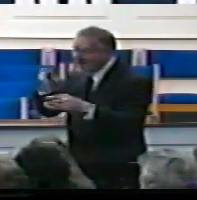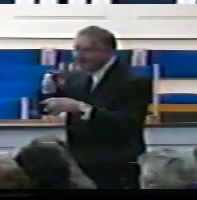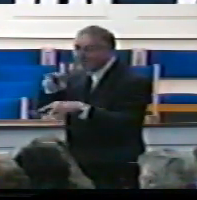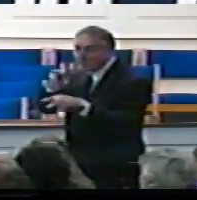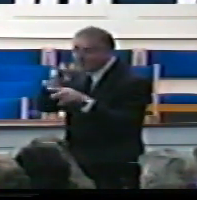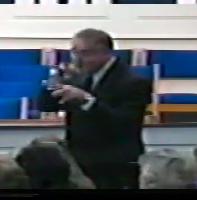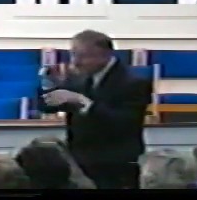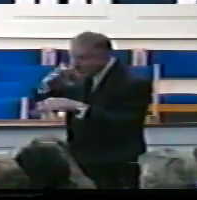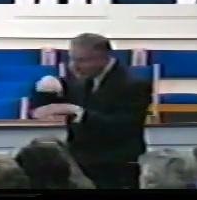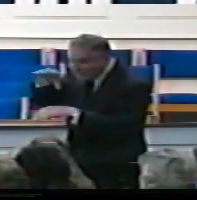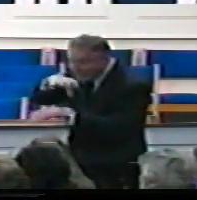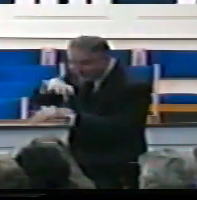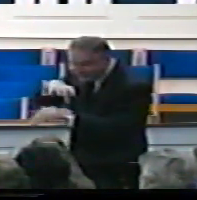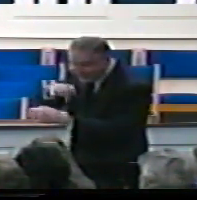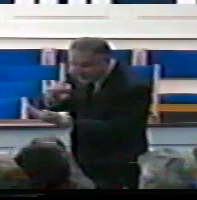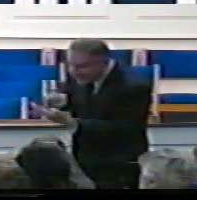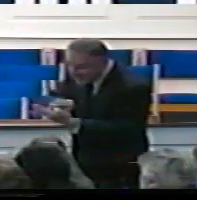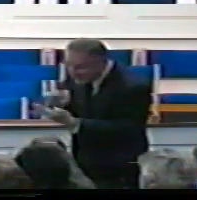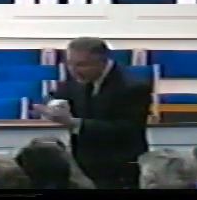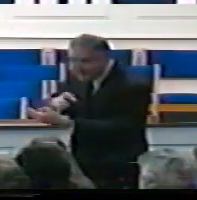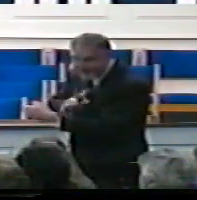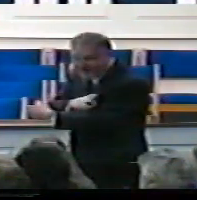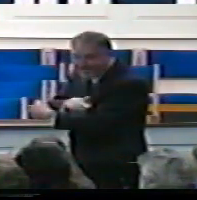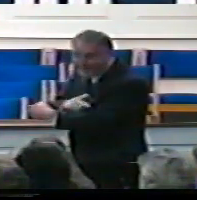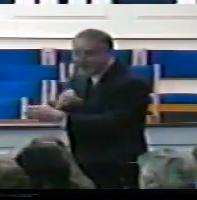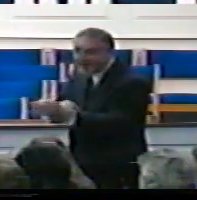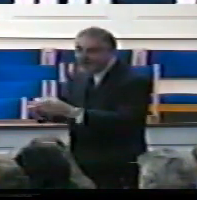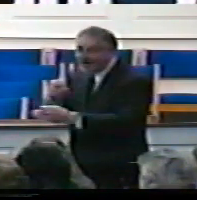lamb was all right, the man was all right.